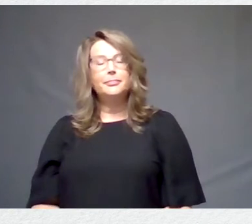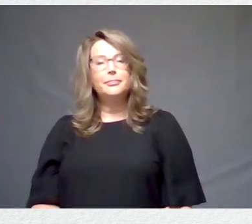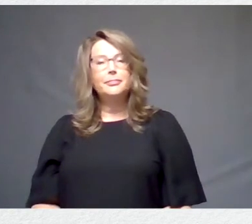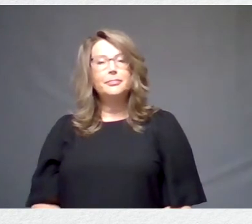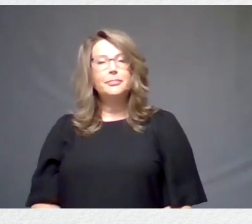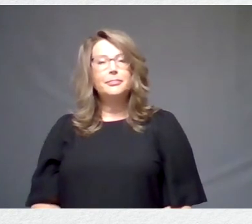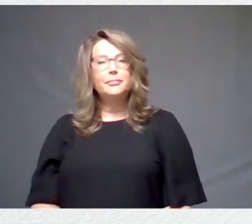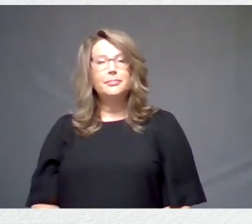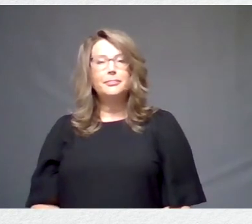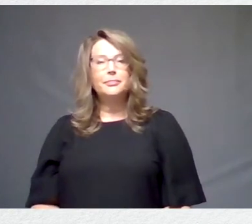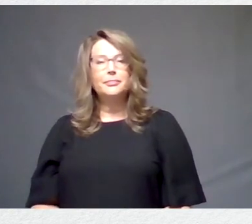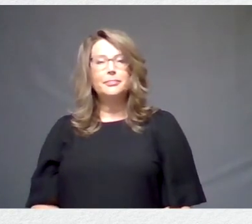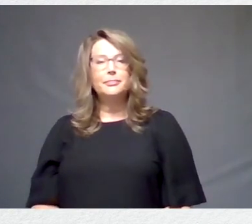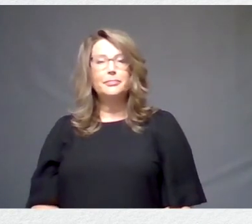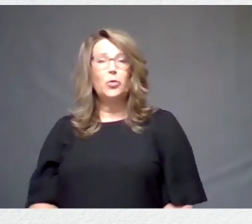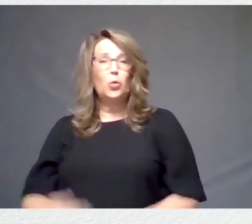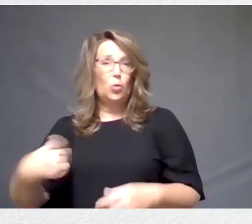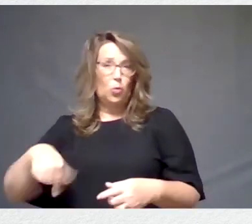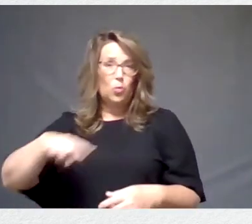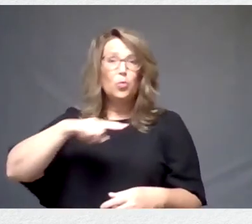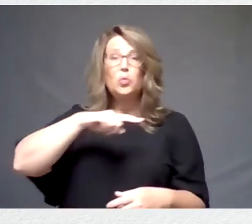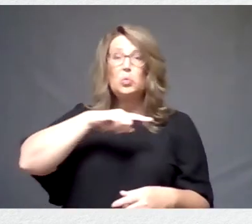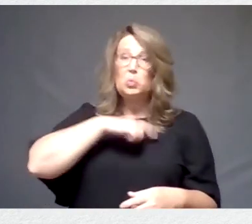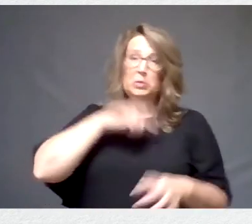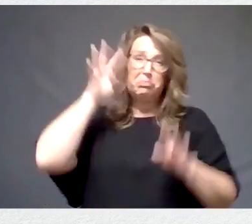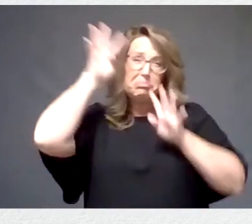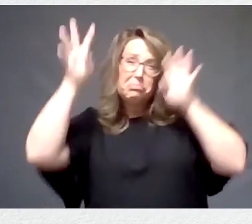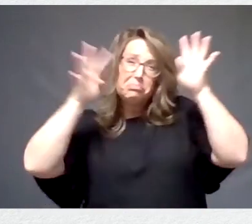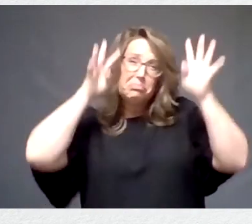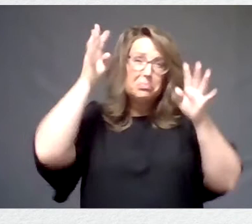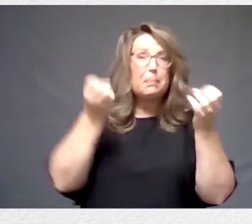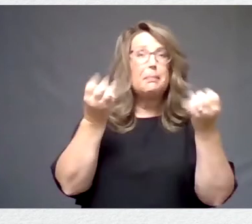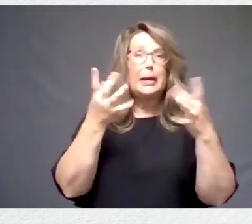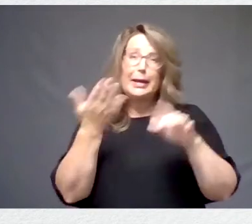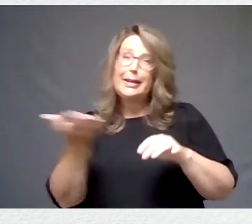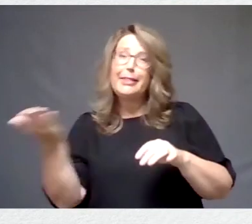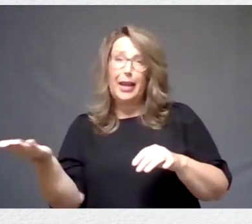Though we have come a long way, we haven't quite worked everything out, so there is plenty left for you to do.